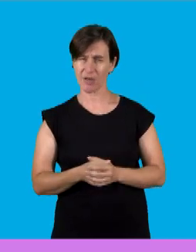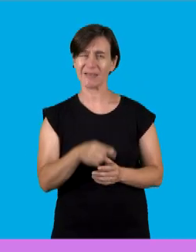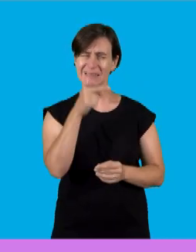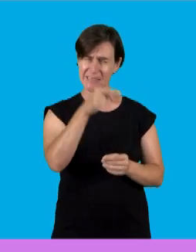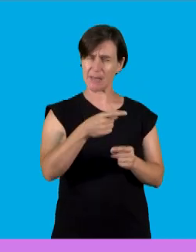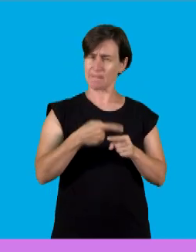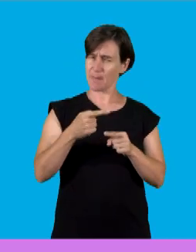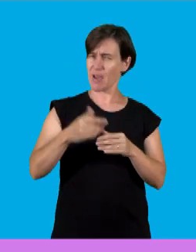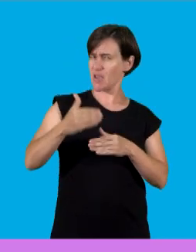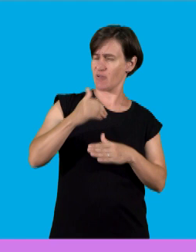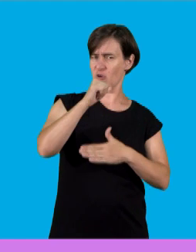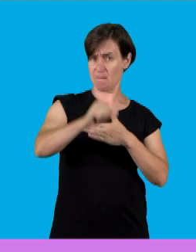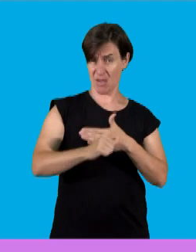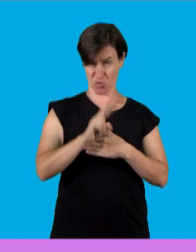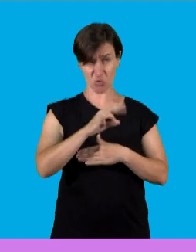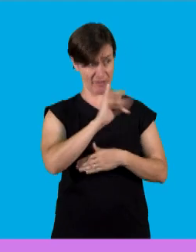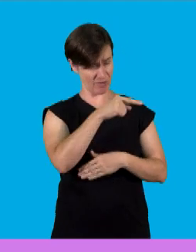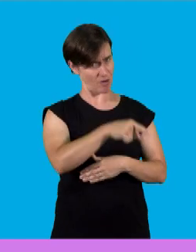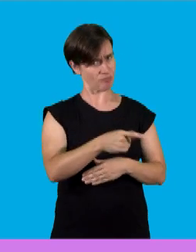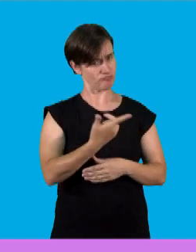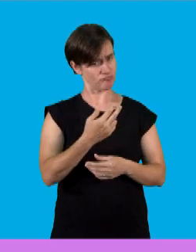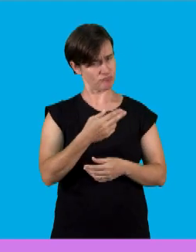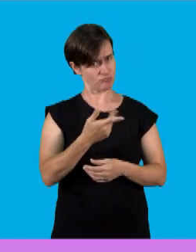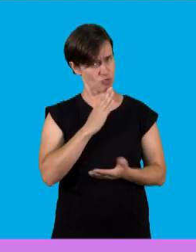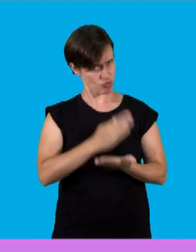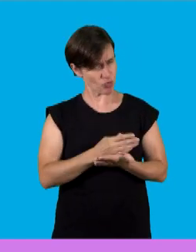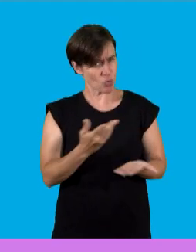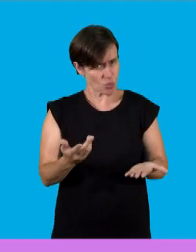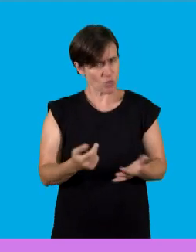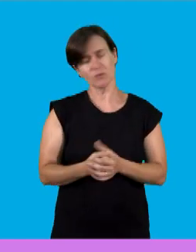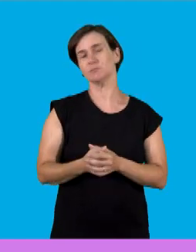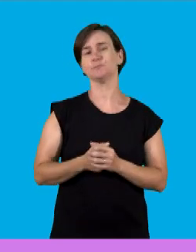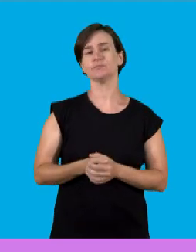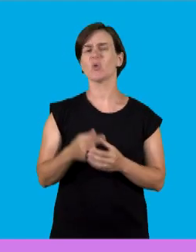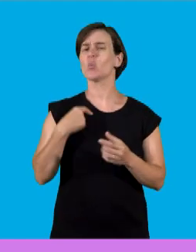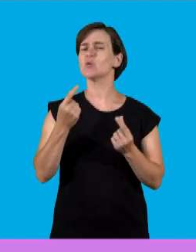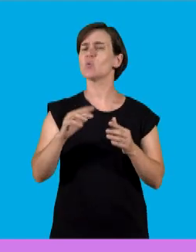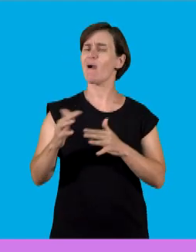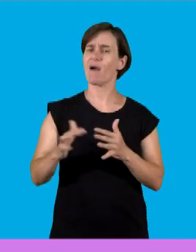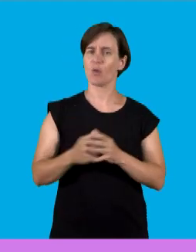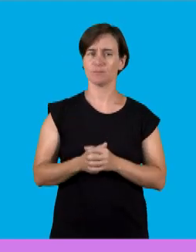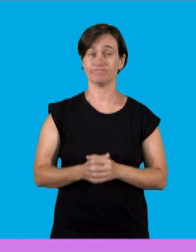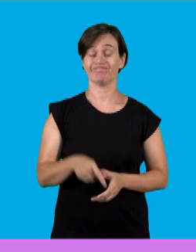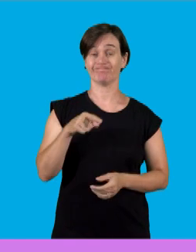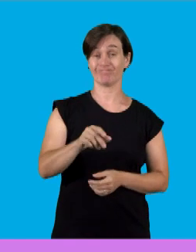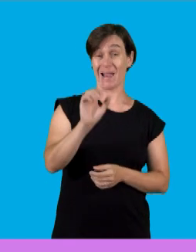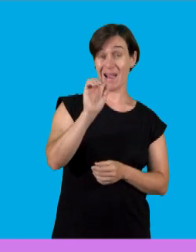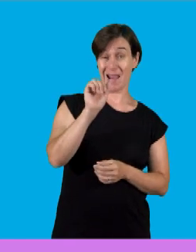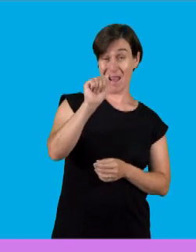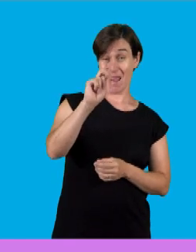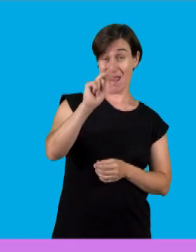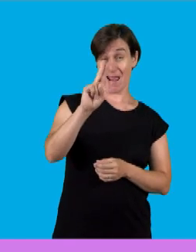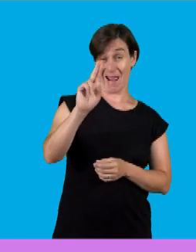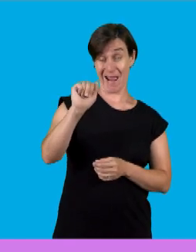the actual tax amount to see whether it is 25,000 rand. So how will we do that? We take our annual